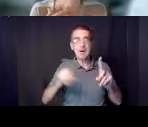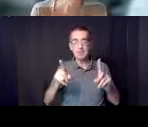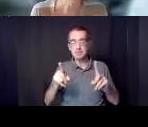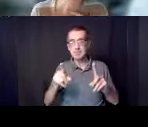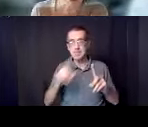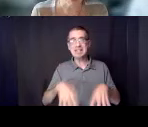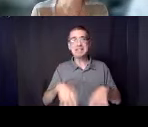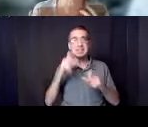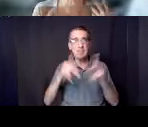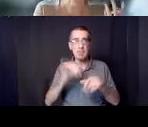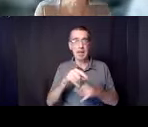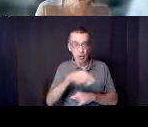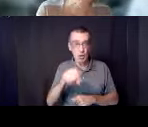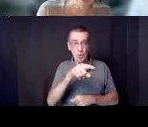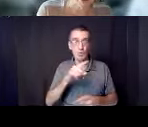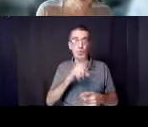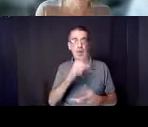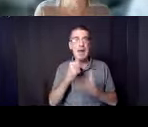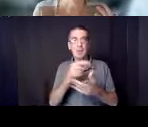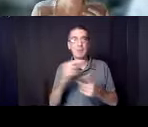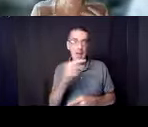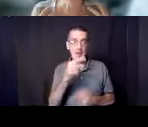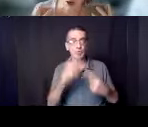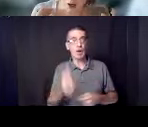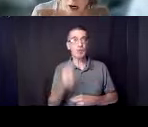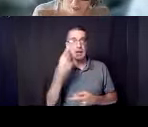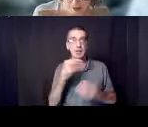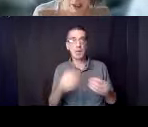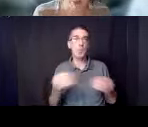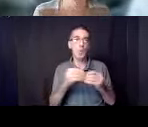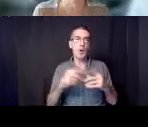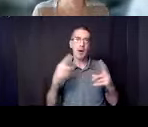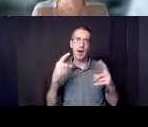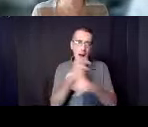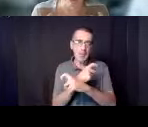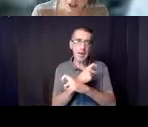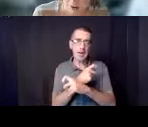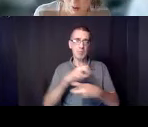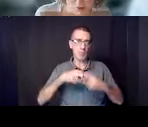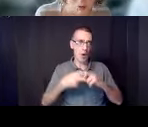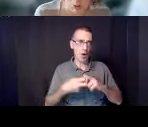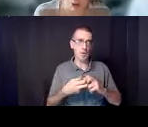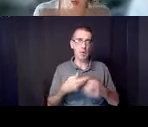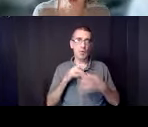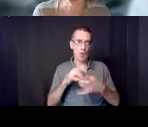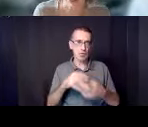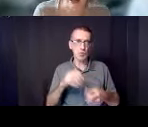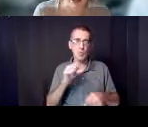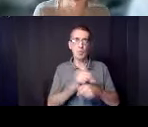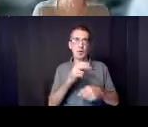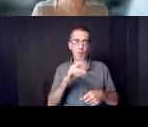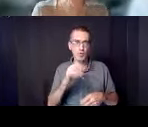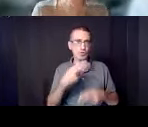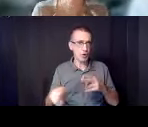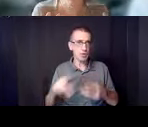it takes people like you to really help them understand the more complicated problems, the relational workforce shortage, what's behind